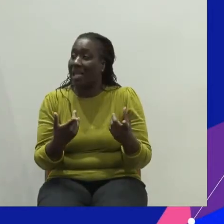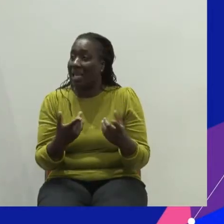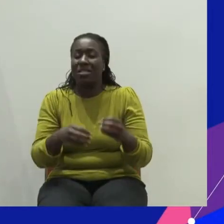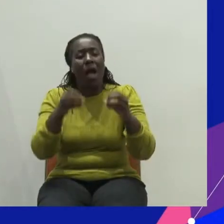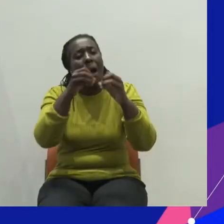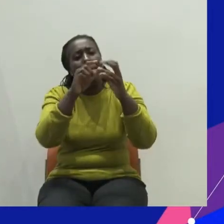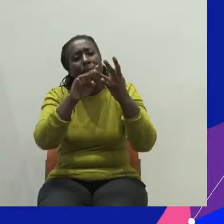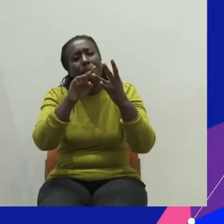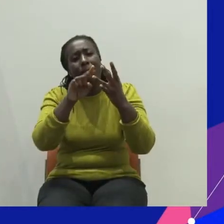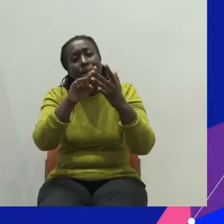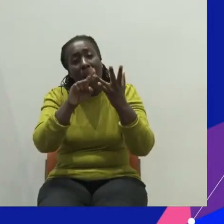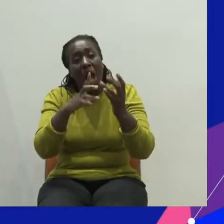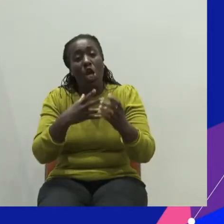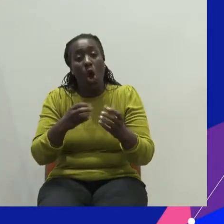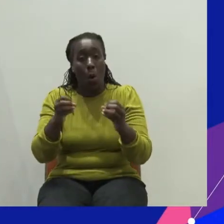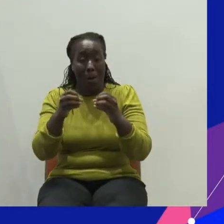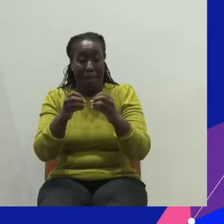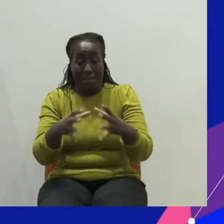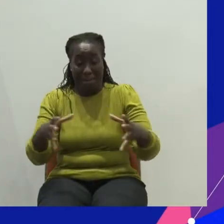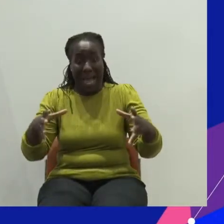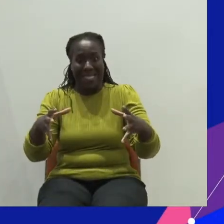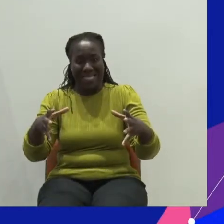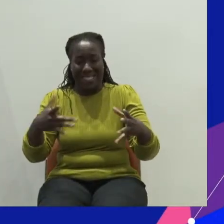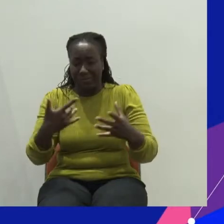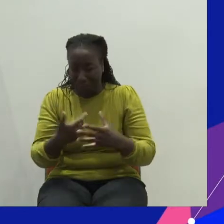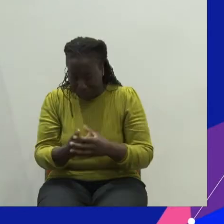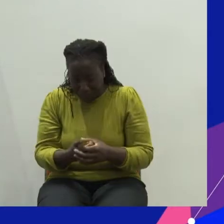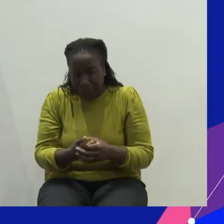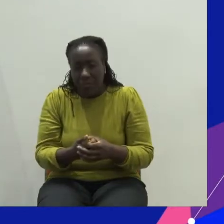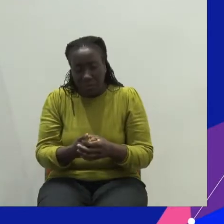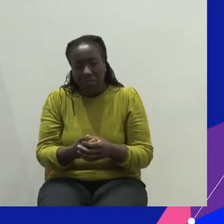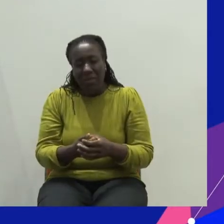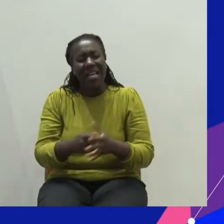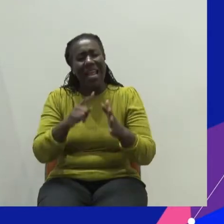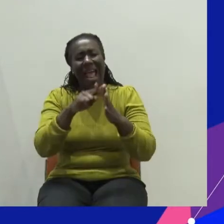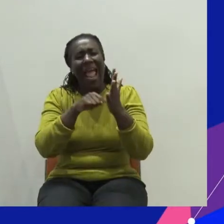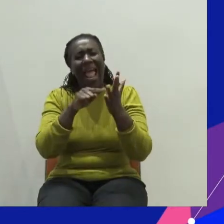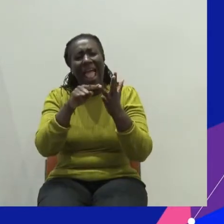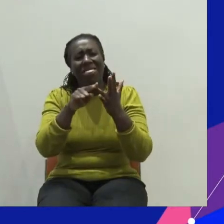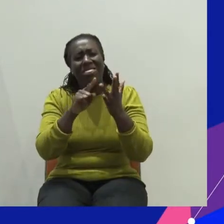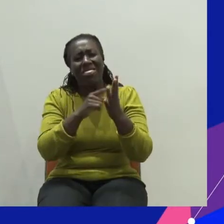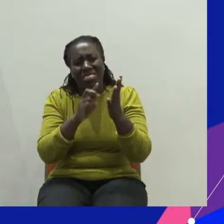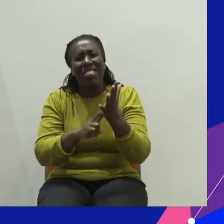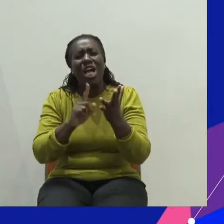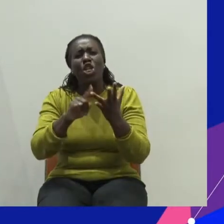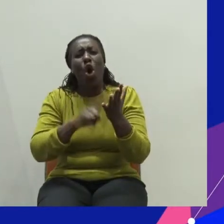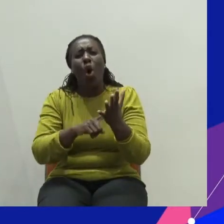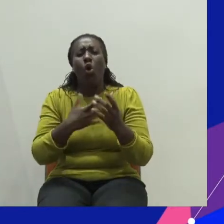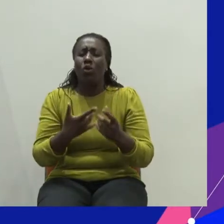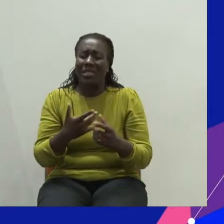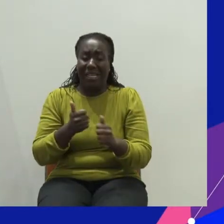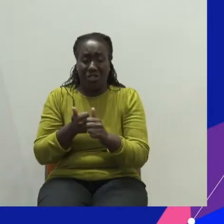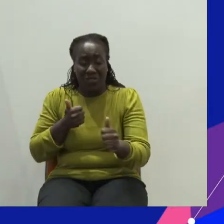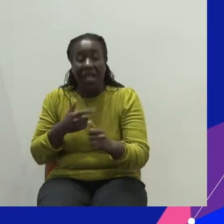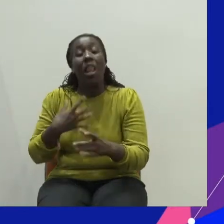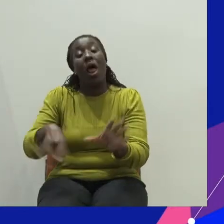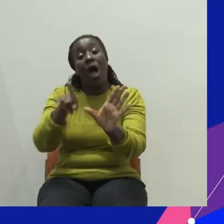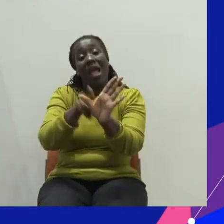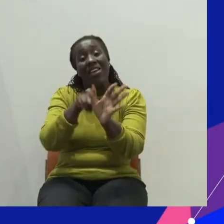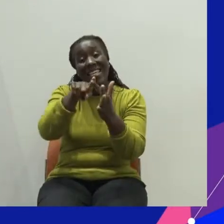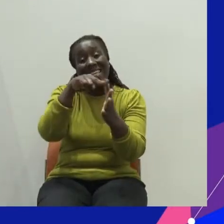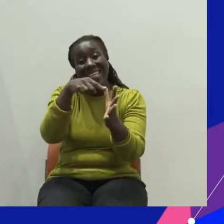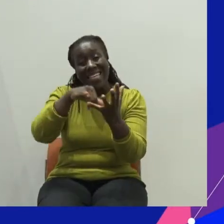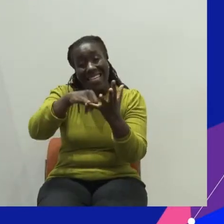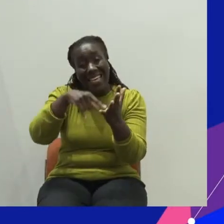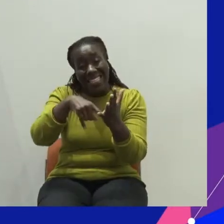biomass. We have precedent for this, which is in the ethanol industry. Tremendous amounts of yeast biomass waste, quote unquote,